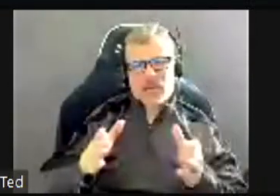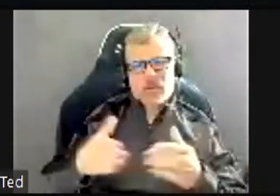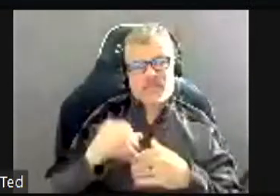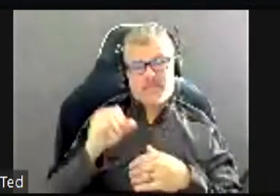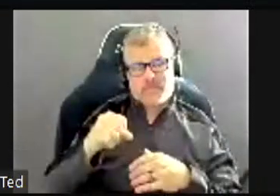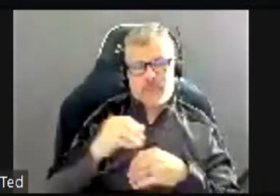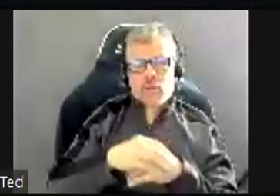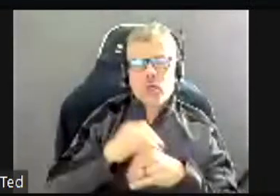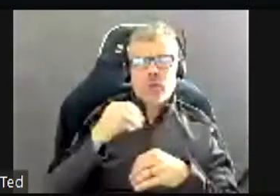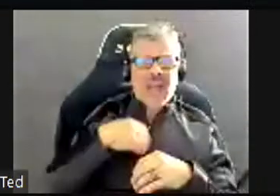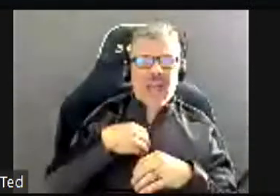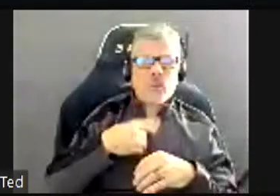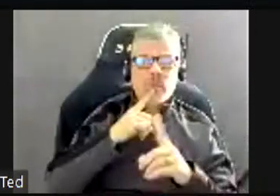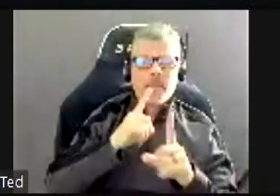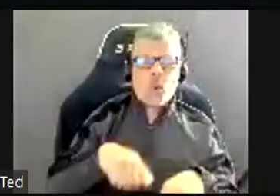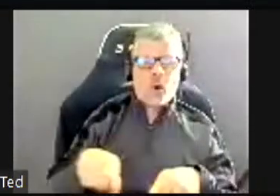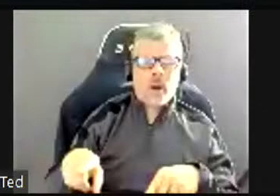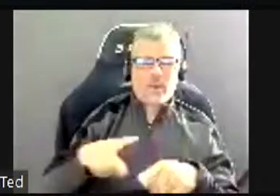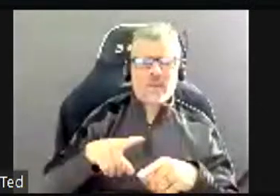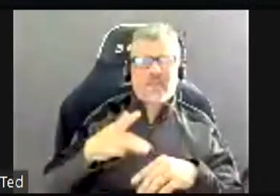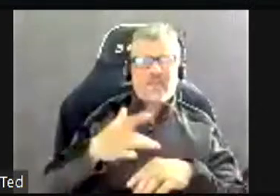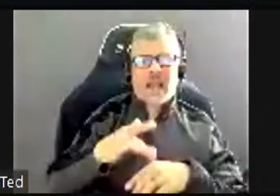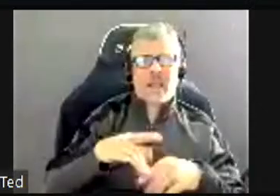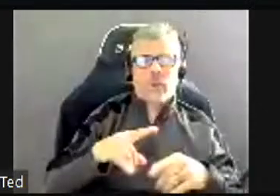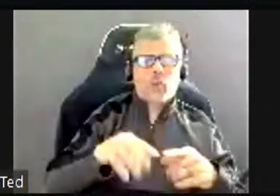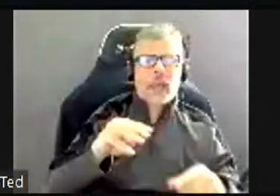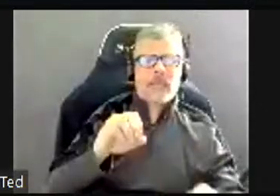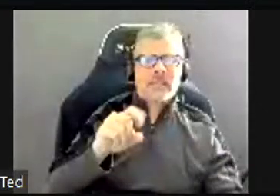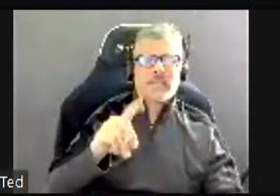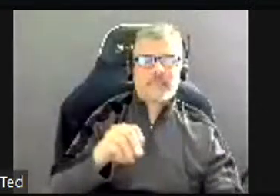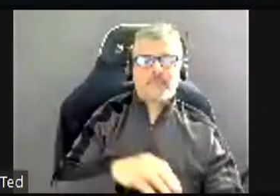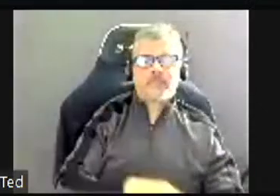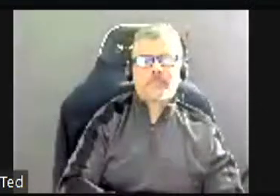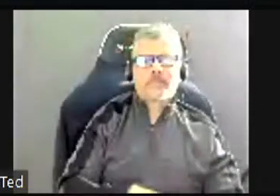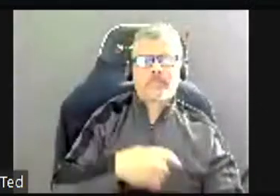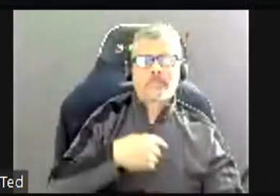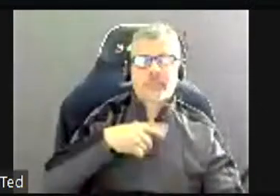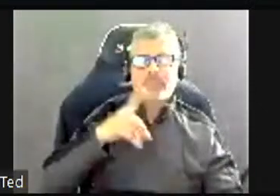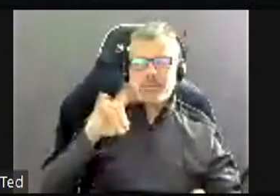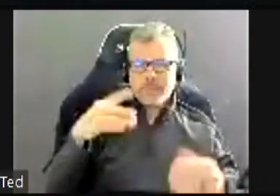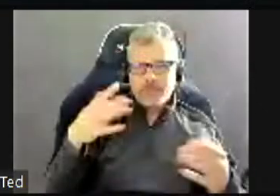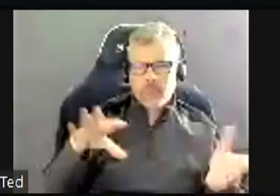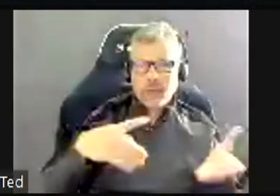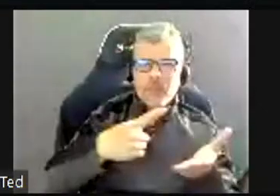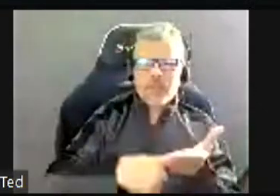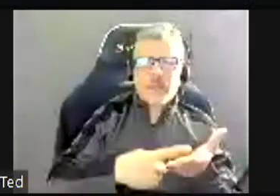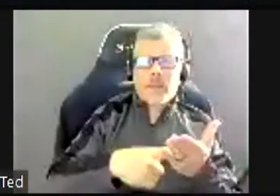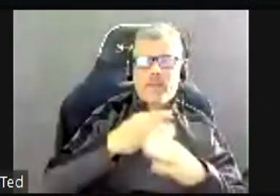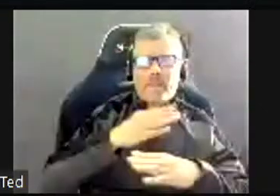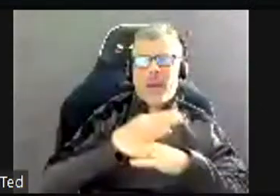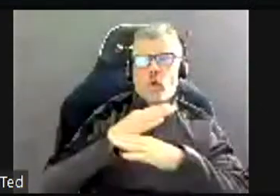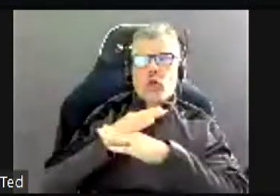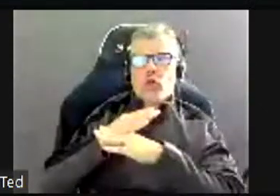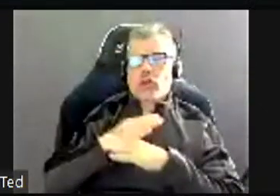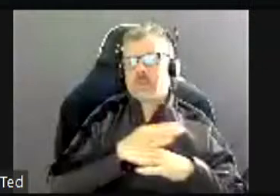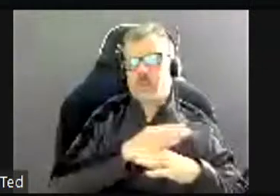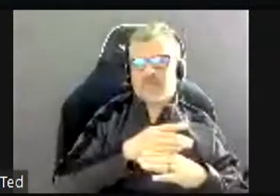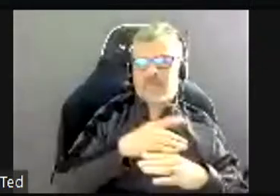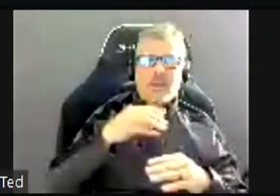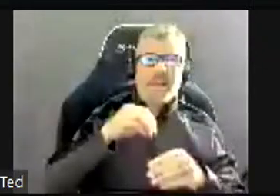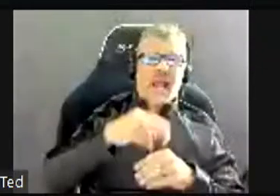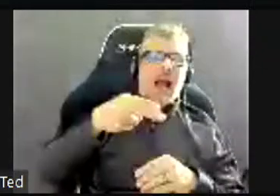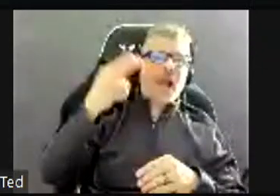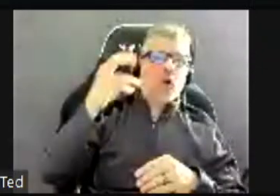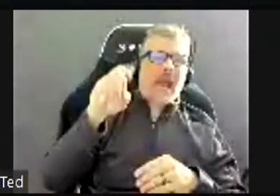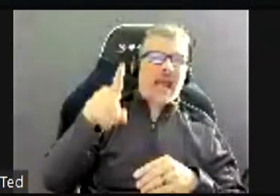been made available to MSDE. We talked about some of the barriers that higher ed institutions either create